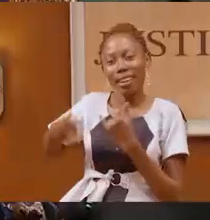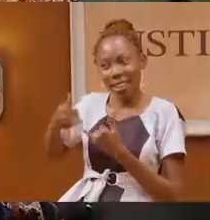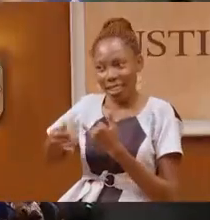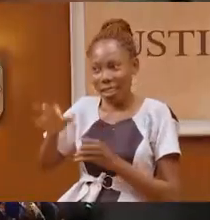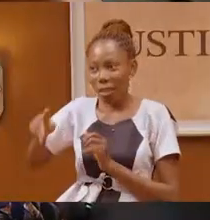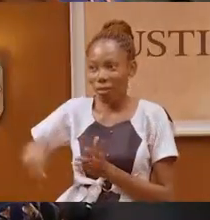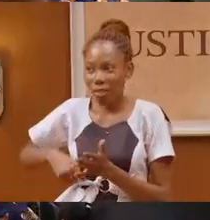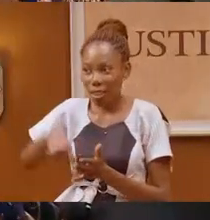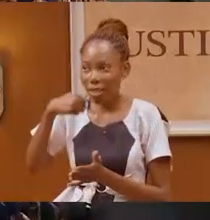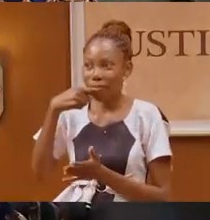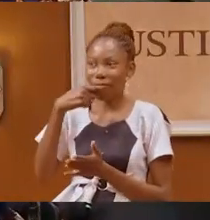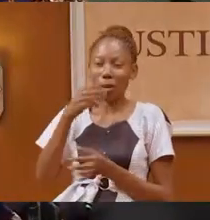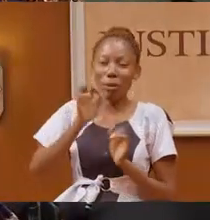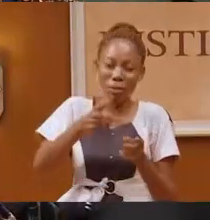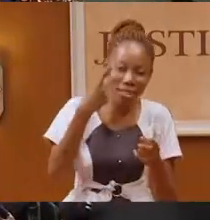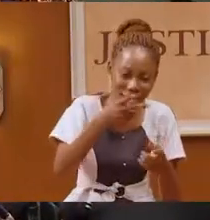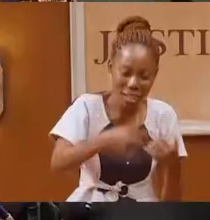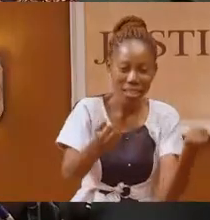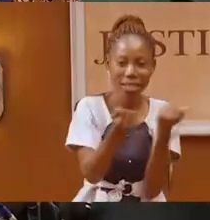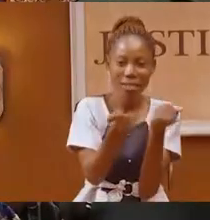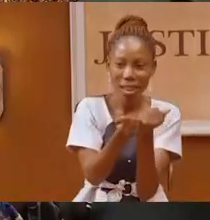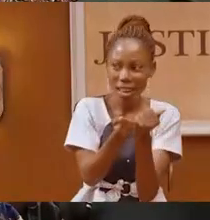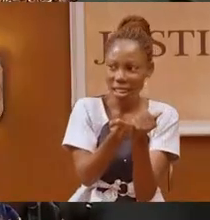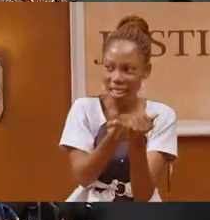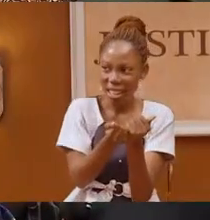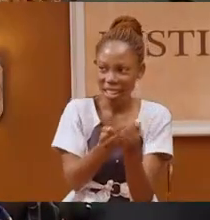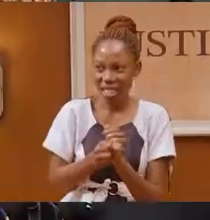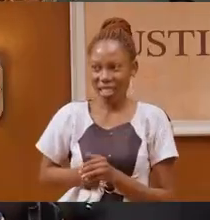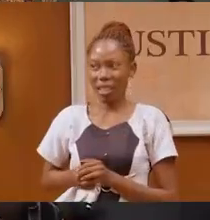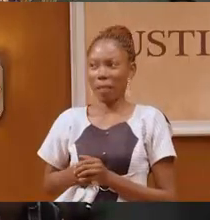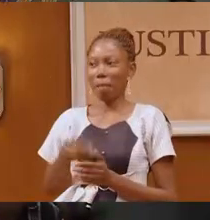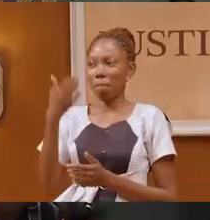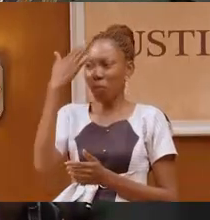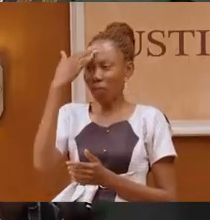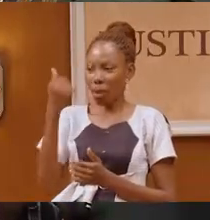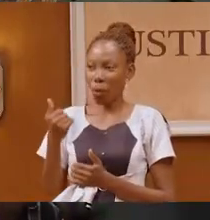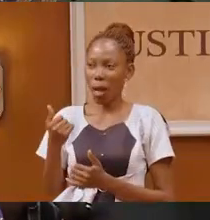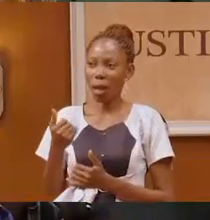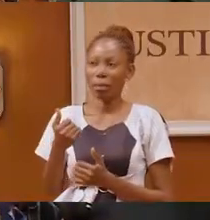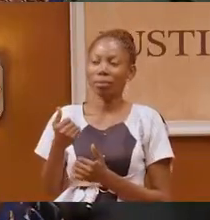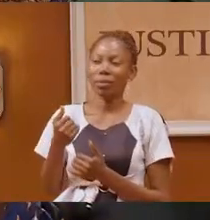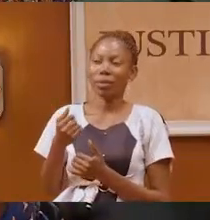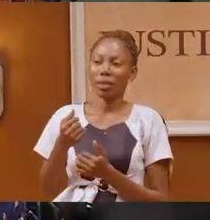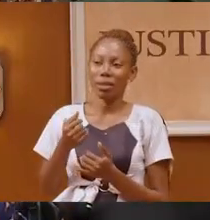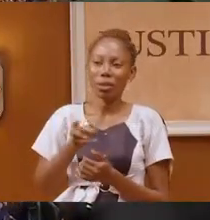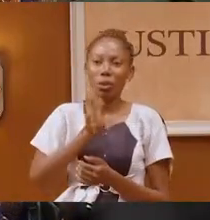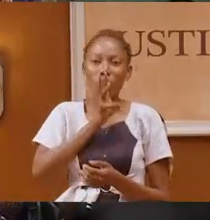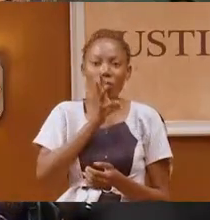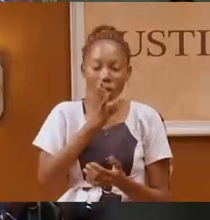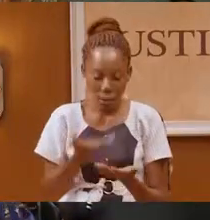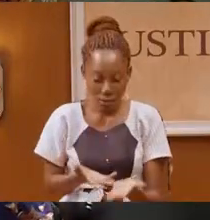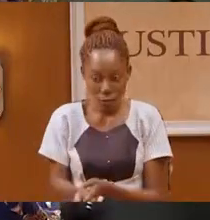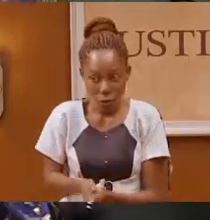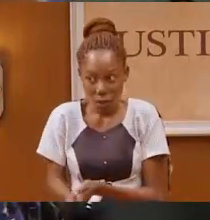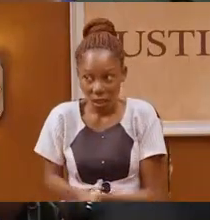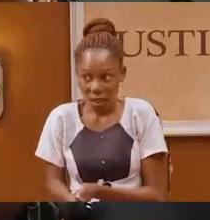Immediately I start to eat, they begin to fight. They've done that to understand that they have used the water, the wash hand, that dirty